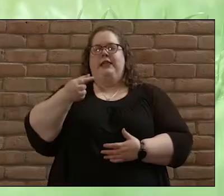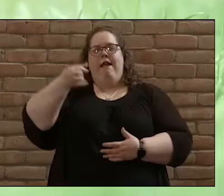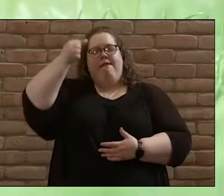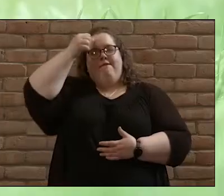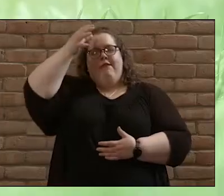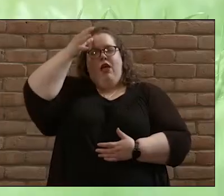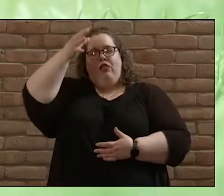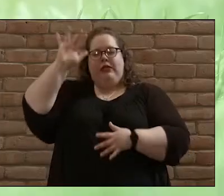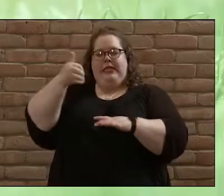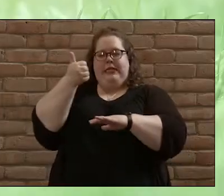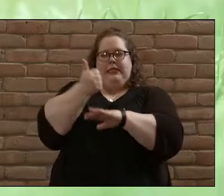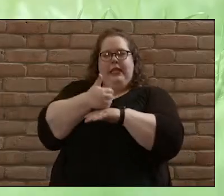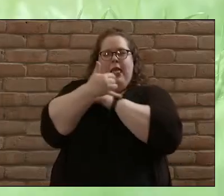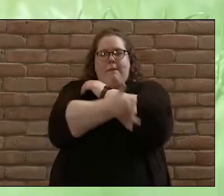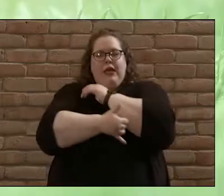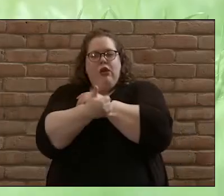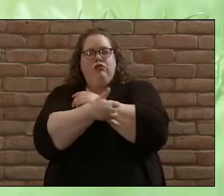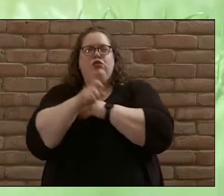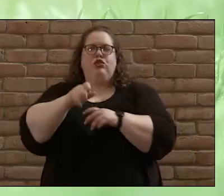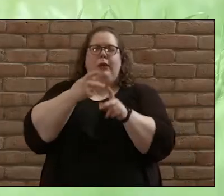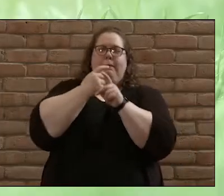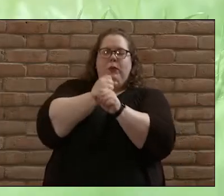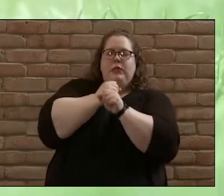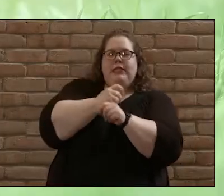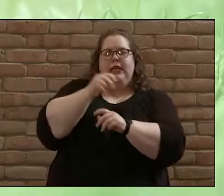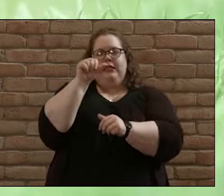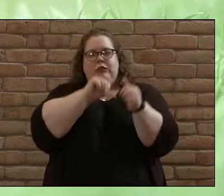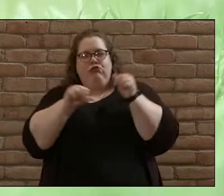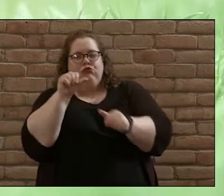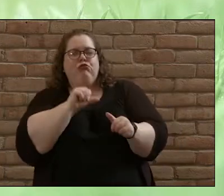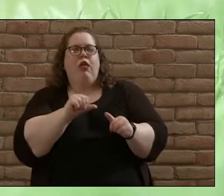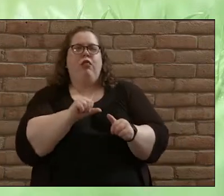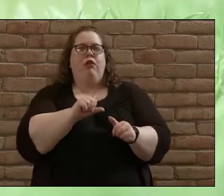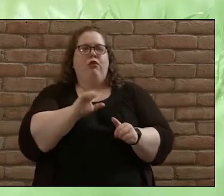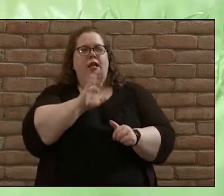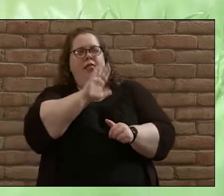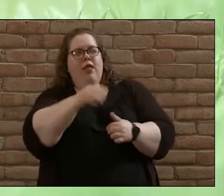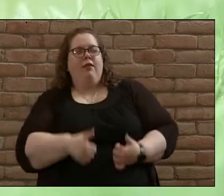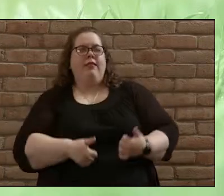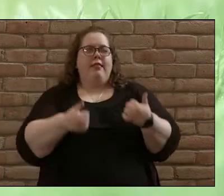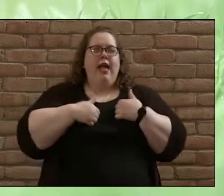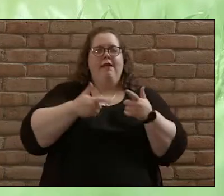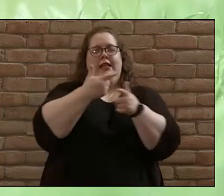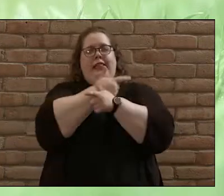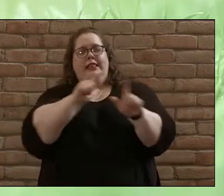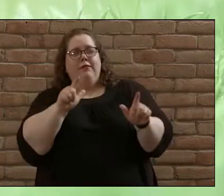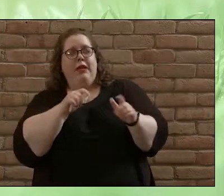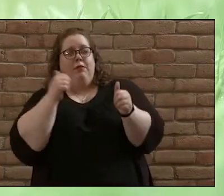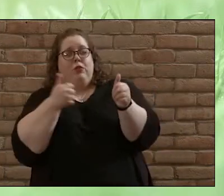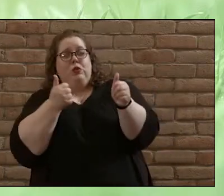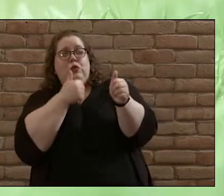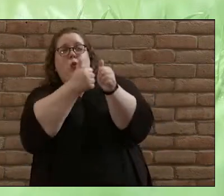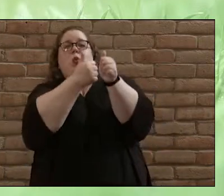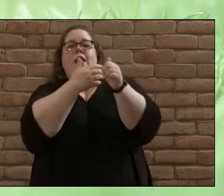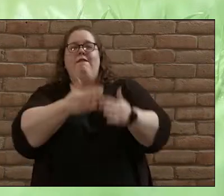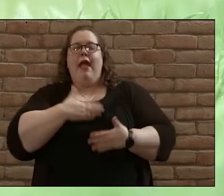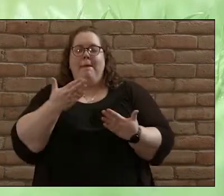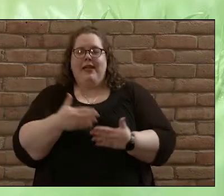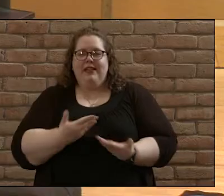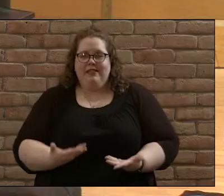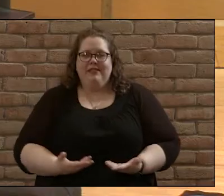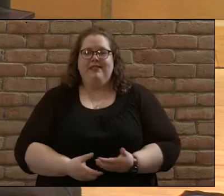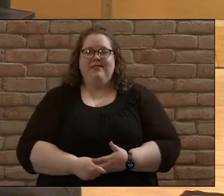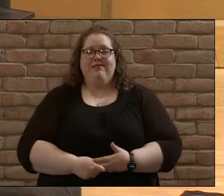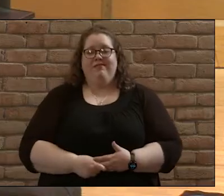each and every day look out for each other's life, liberty, and the pursuit of happiness. Probably one of the